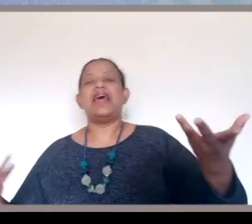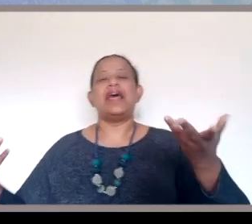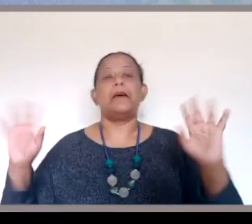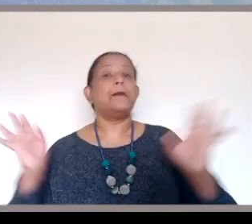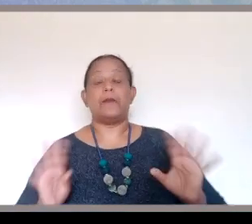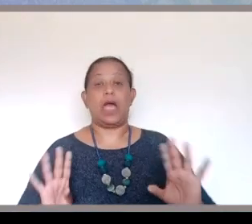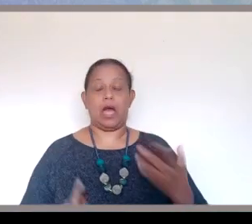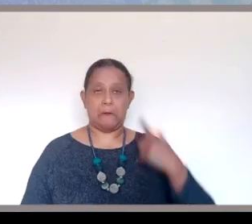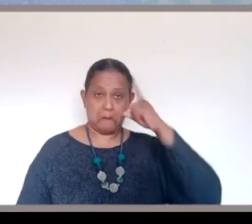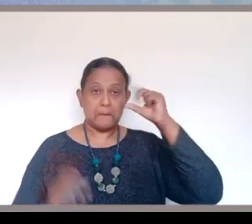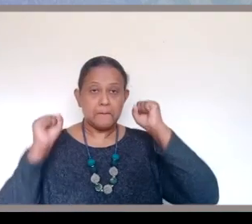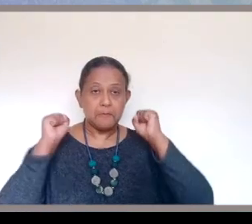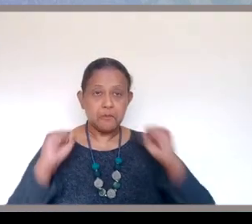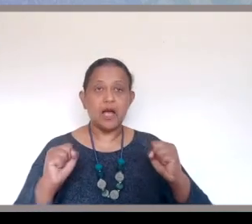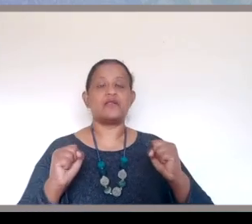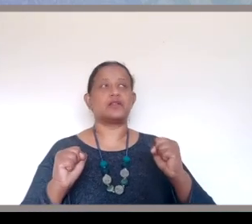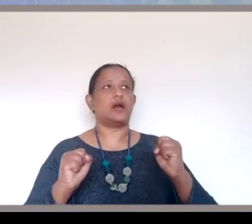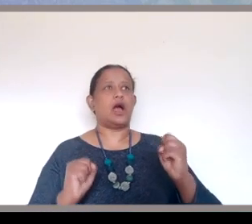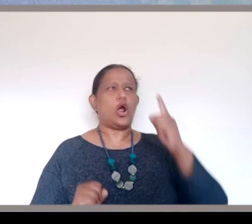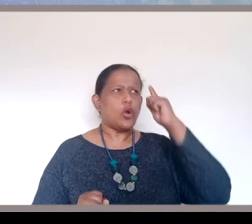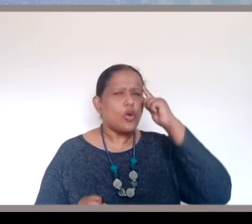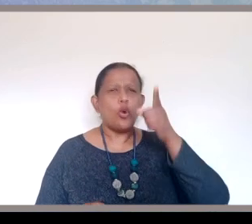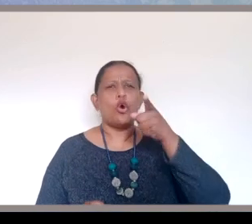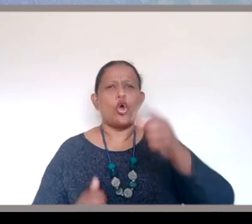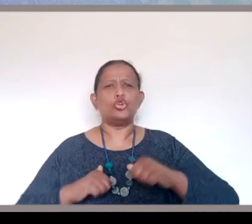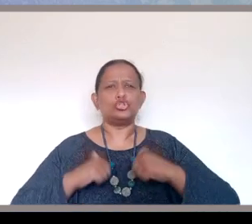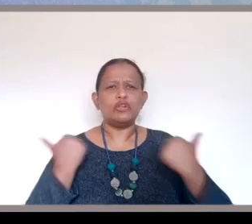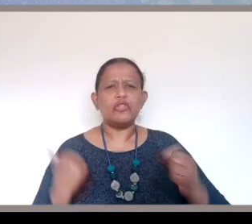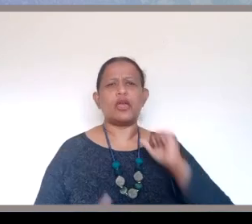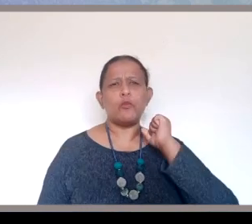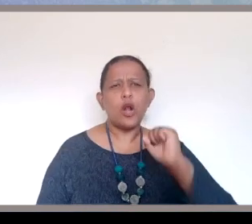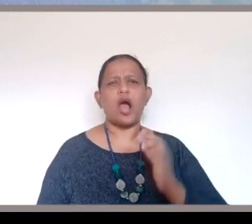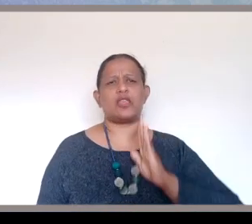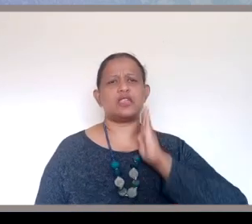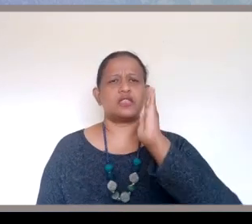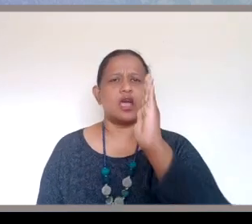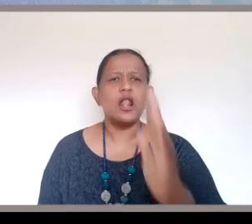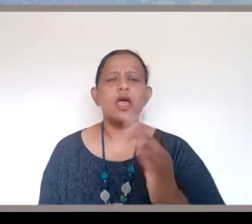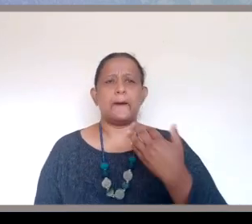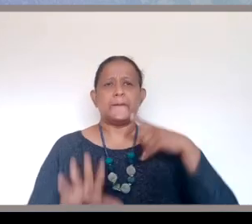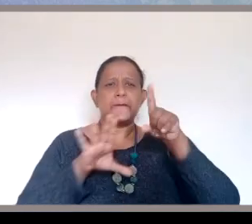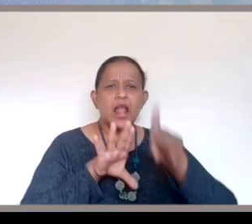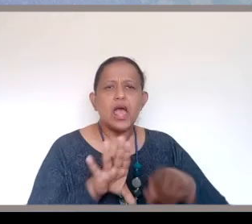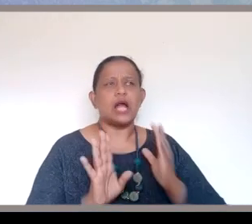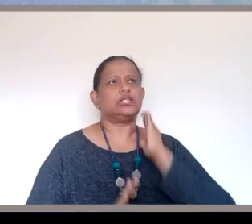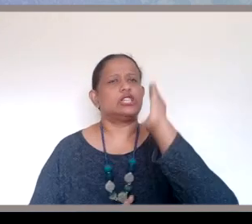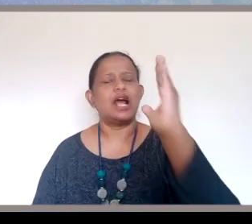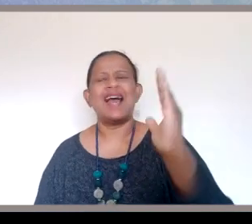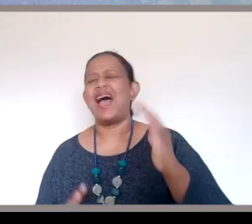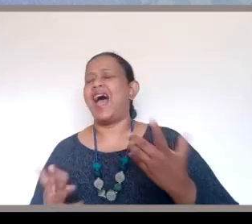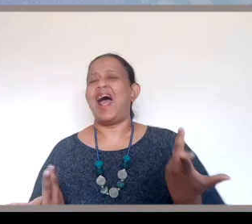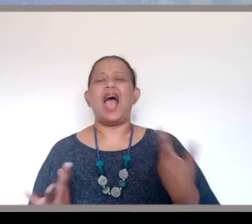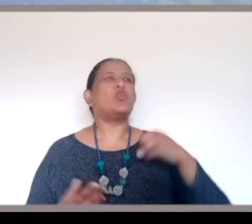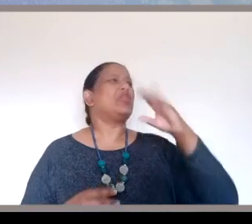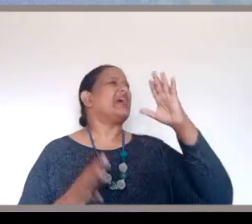not warn you in advance. You see, one of the reasons it's called temptation